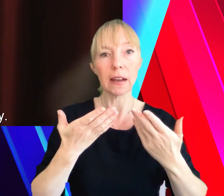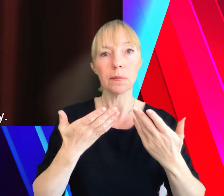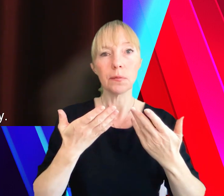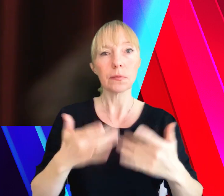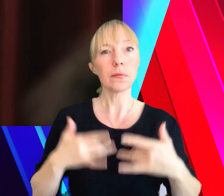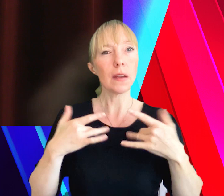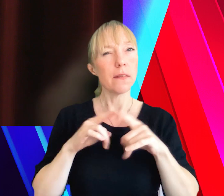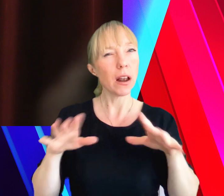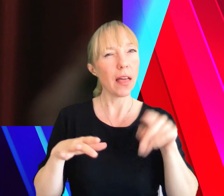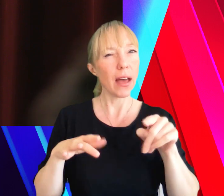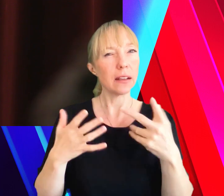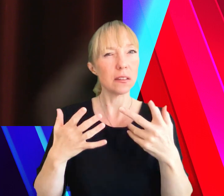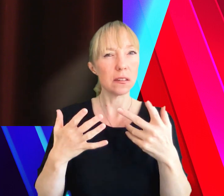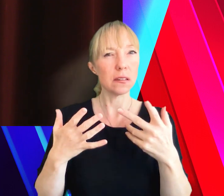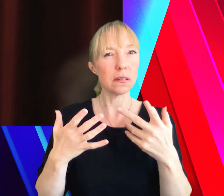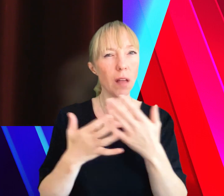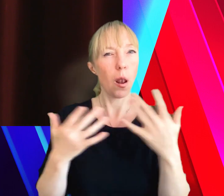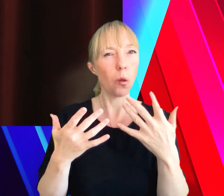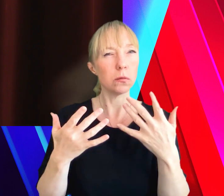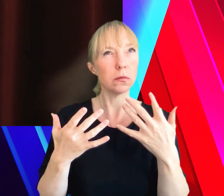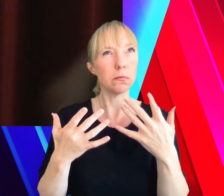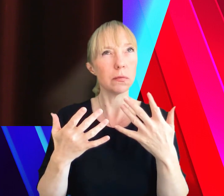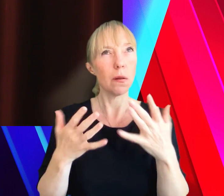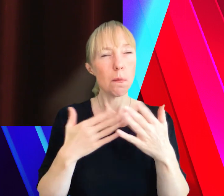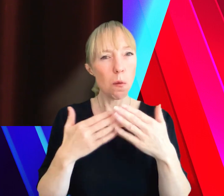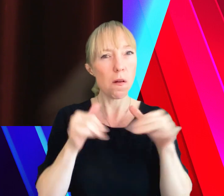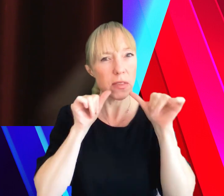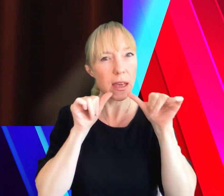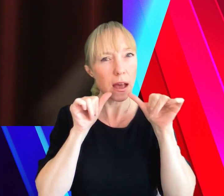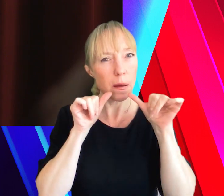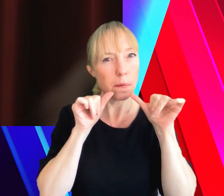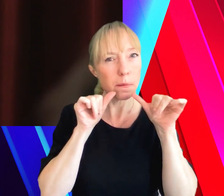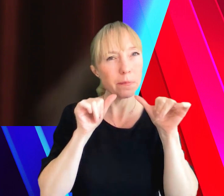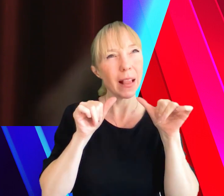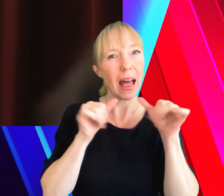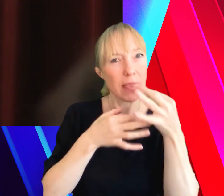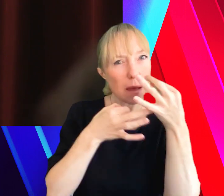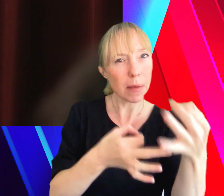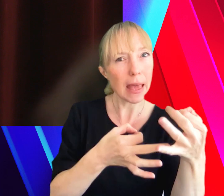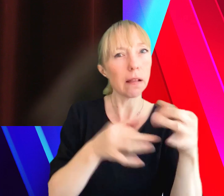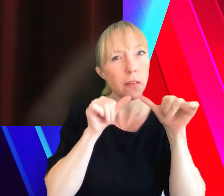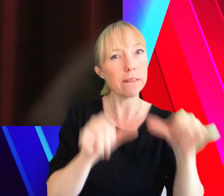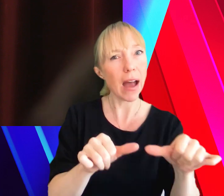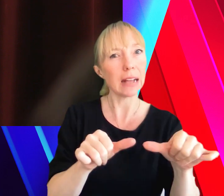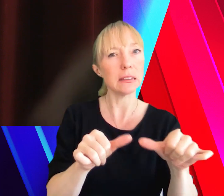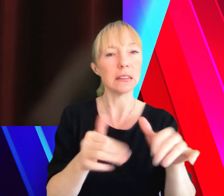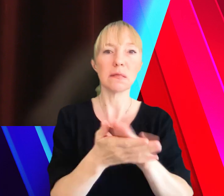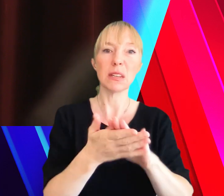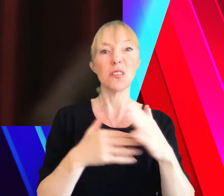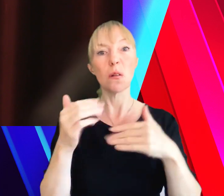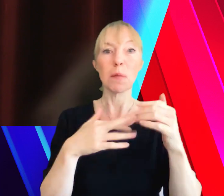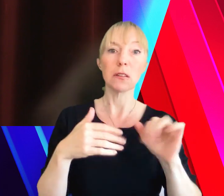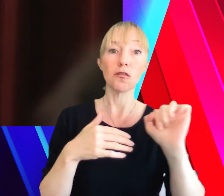story. It's like, yeah, I feel like that's maybe a lot of the appeal for audiences, because you